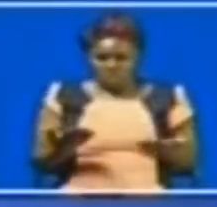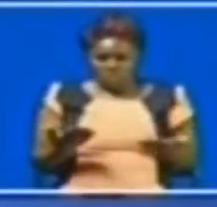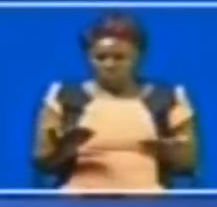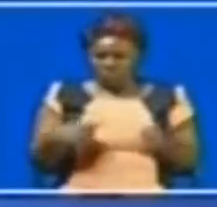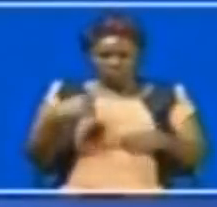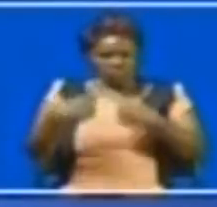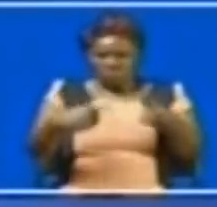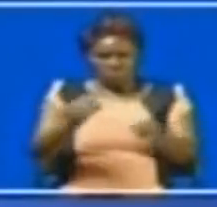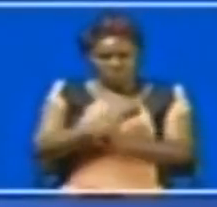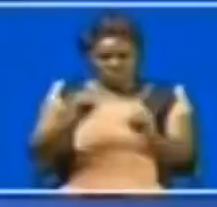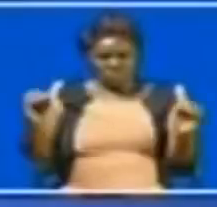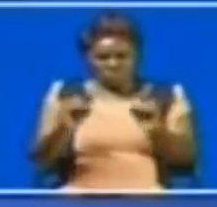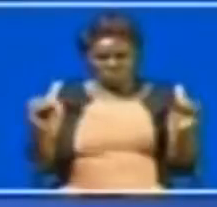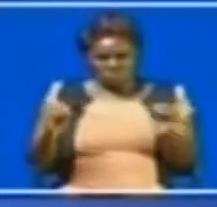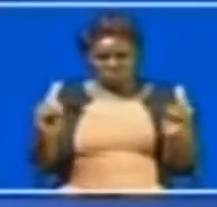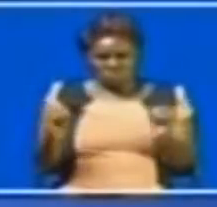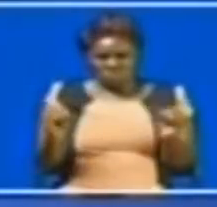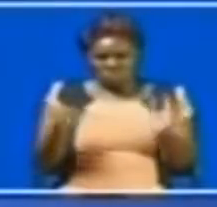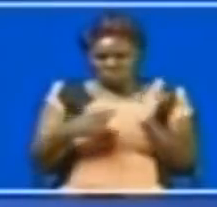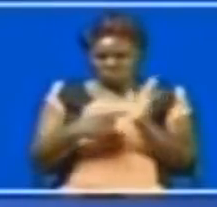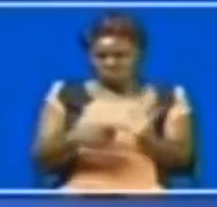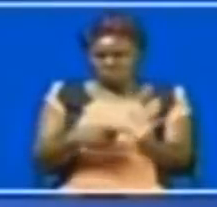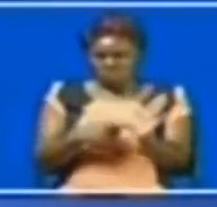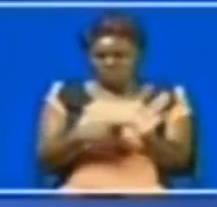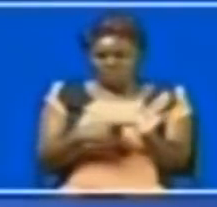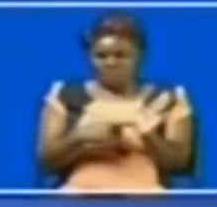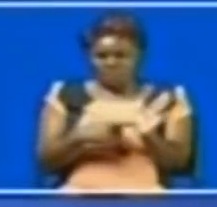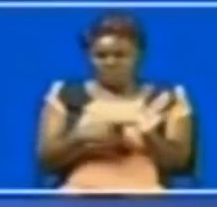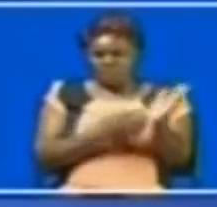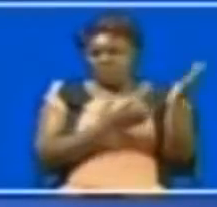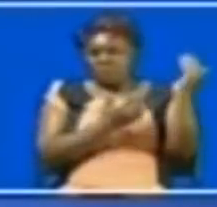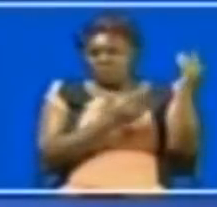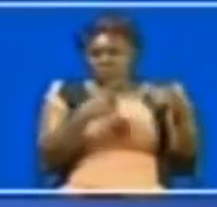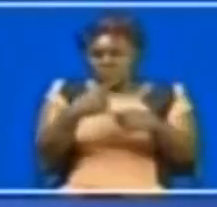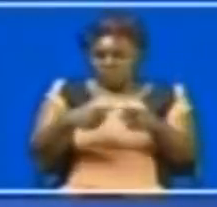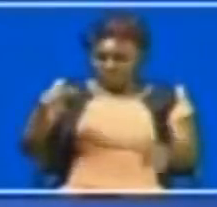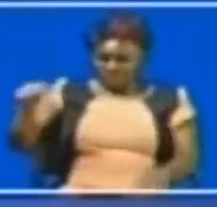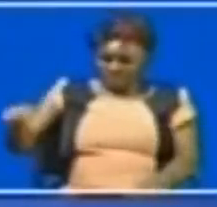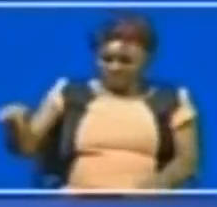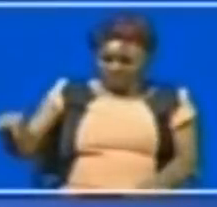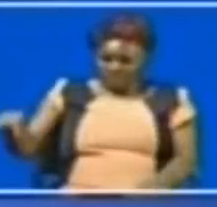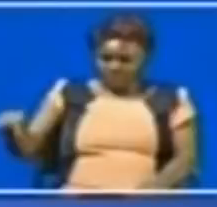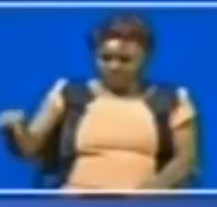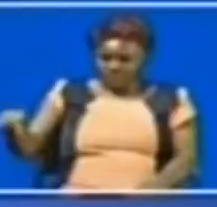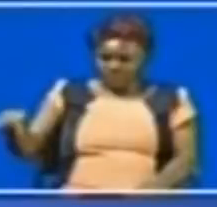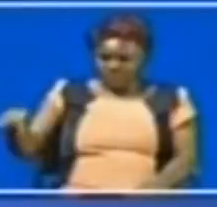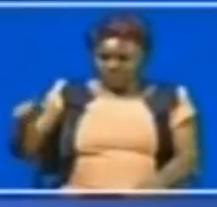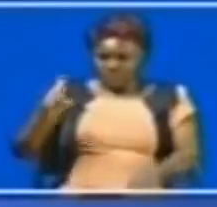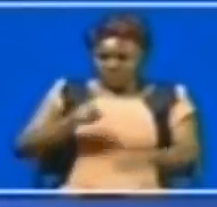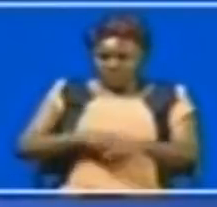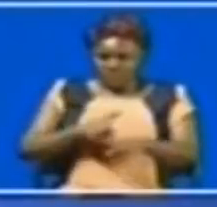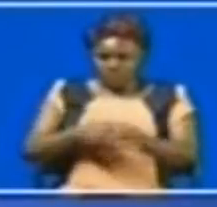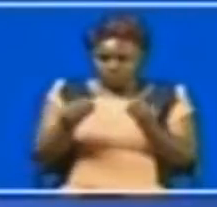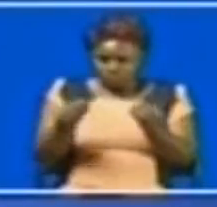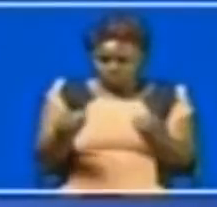no much progress is being demonstrated so far. And we hope that this year will be the time to be able to bring